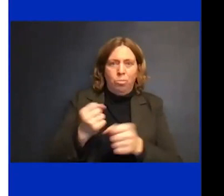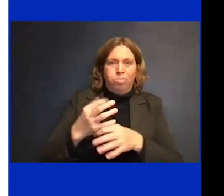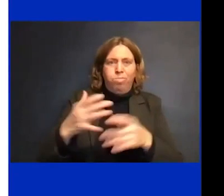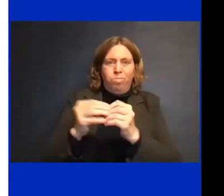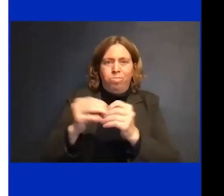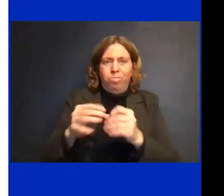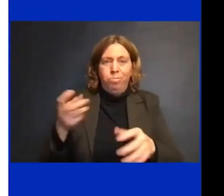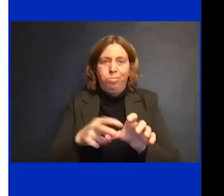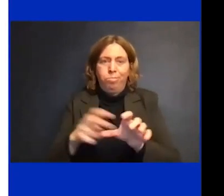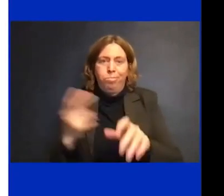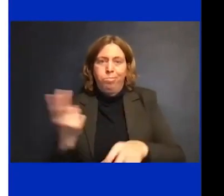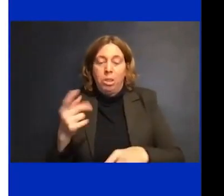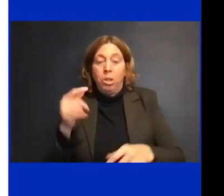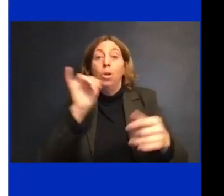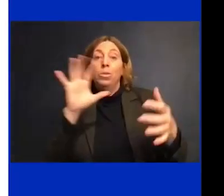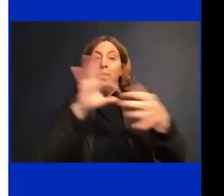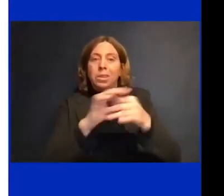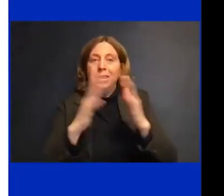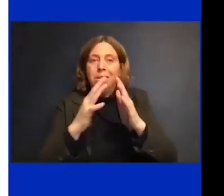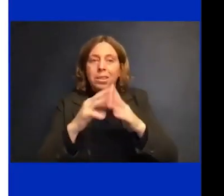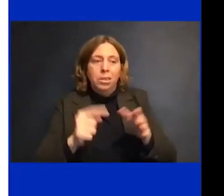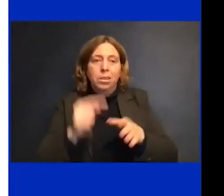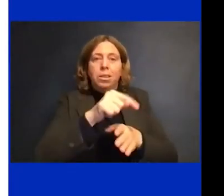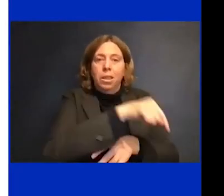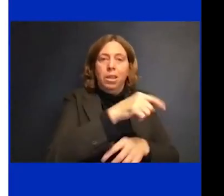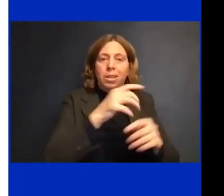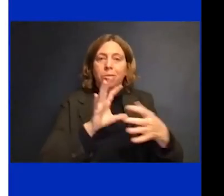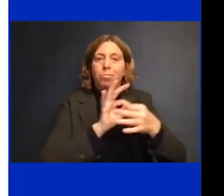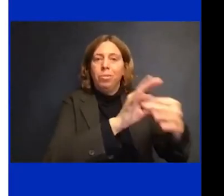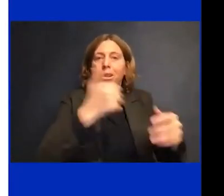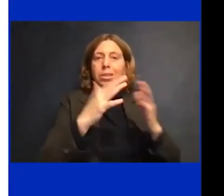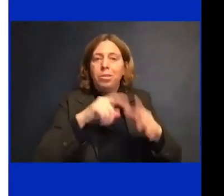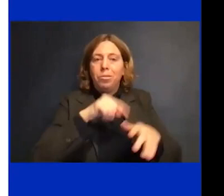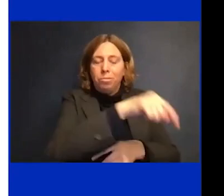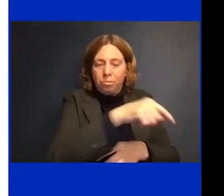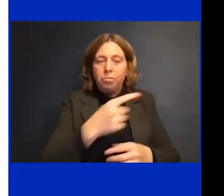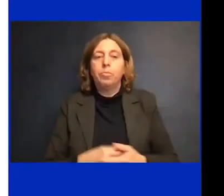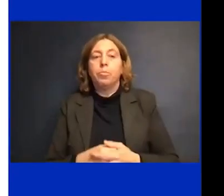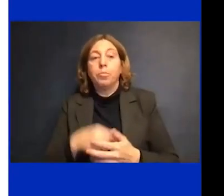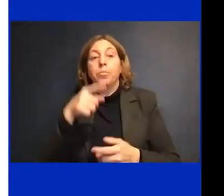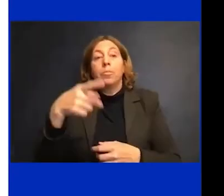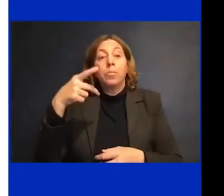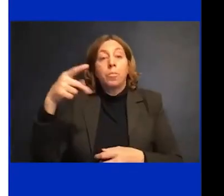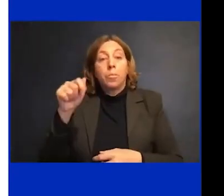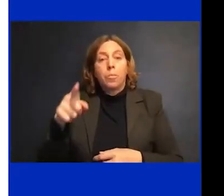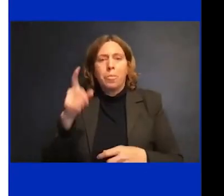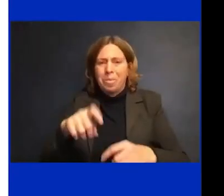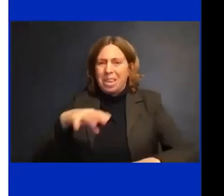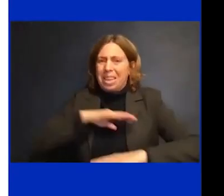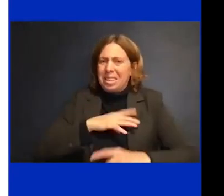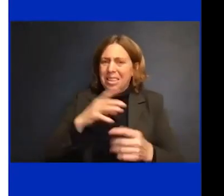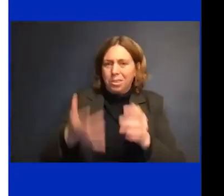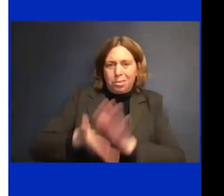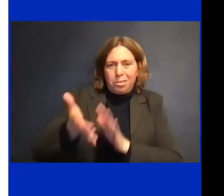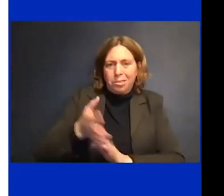and intercity travel crossing the Hudson. The Port Authority needs to address the functional and physical obsolescence of